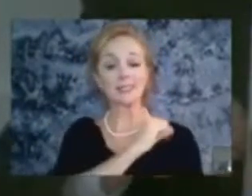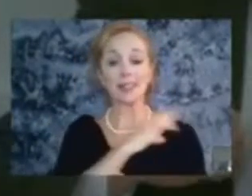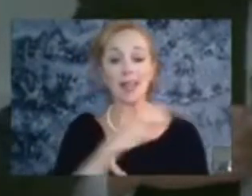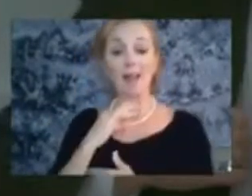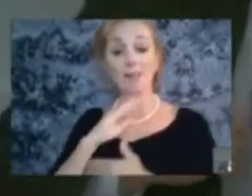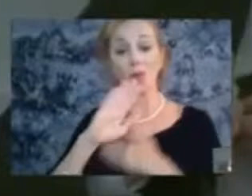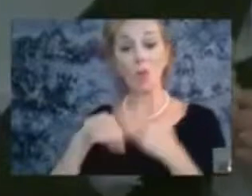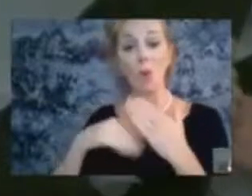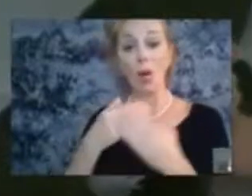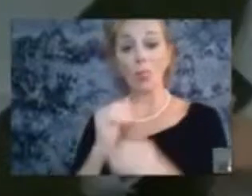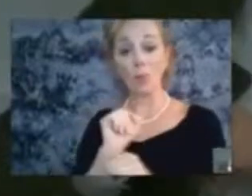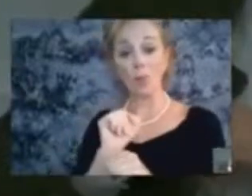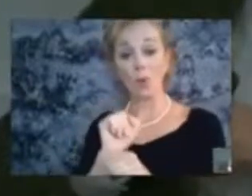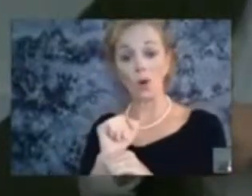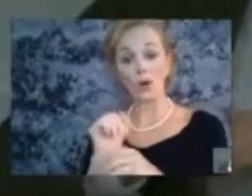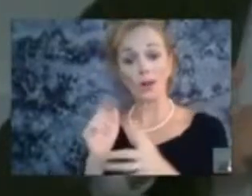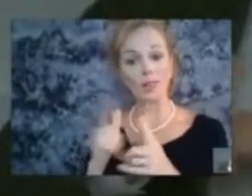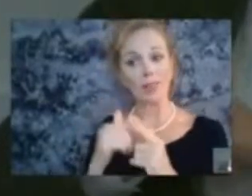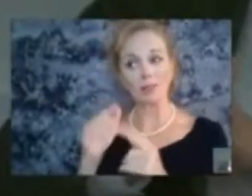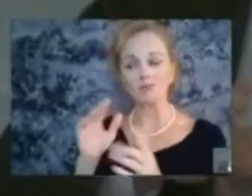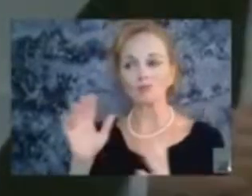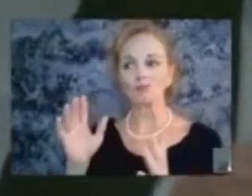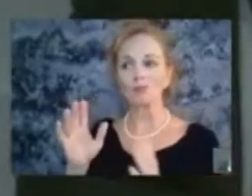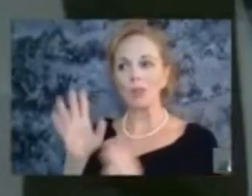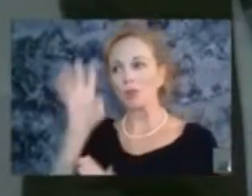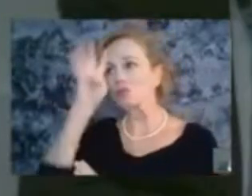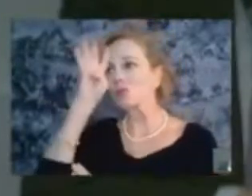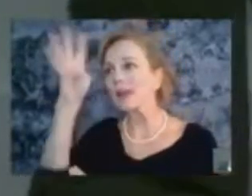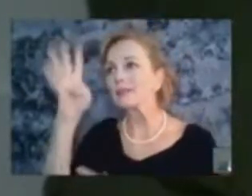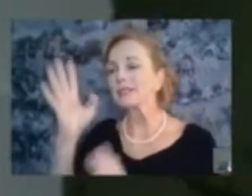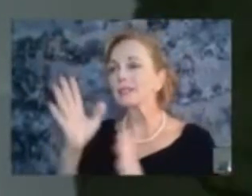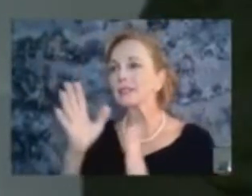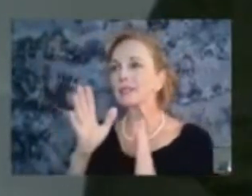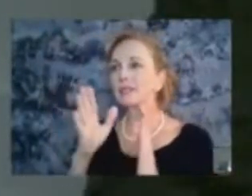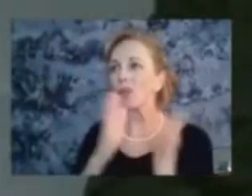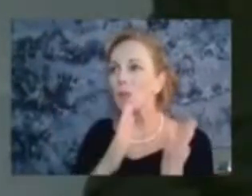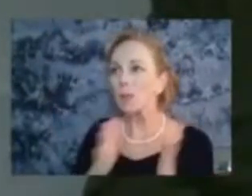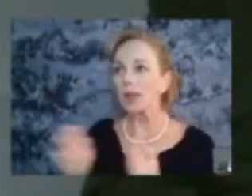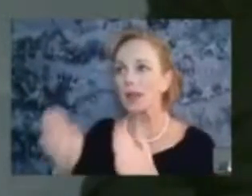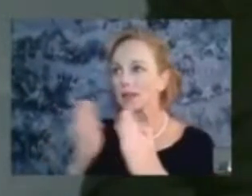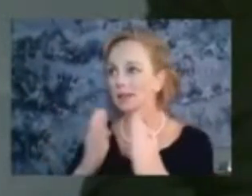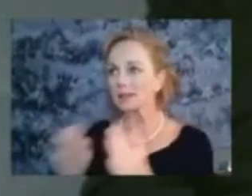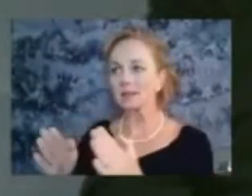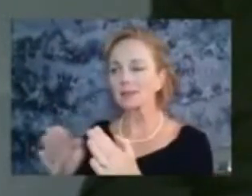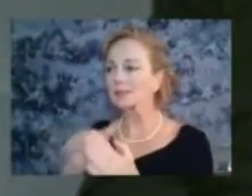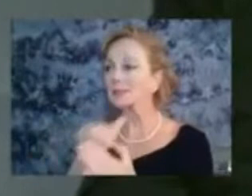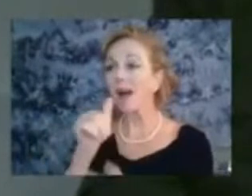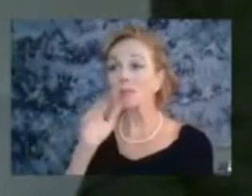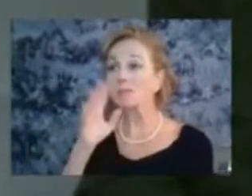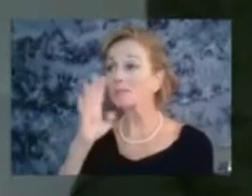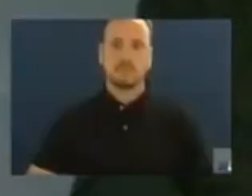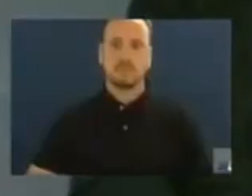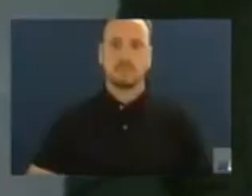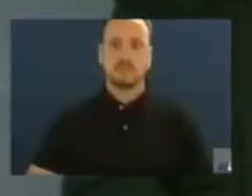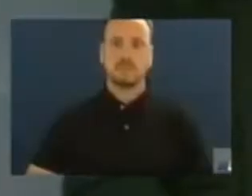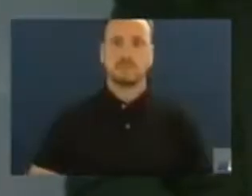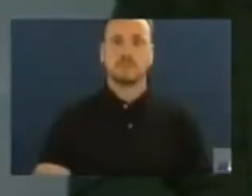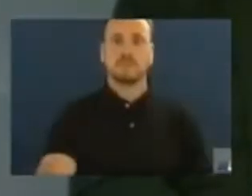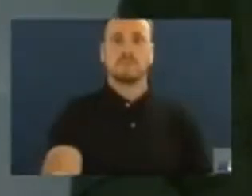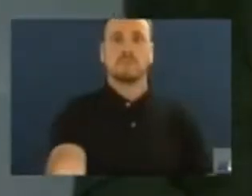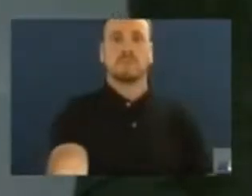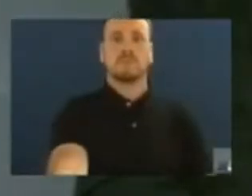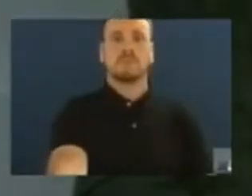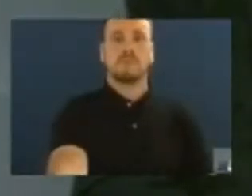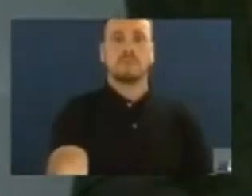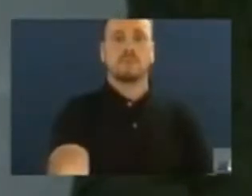the creativity behind many of the plans. This is not being dismissive to the fear and the anxiety of